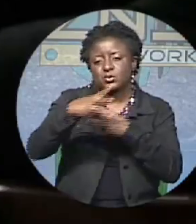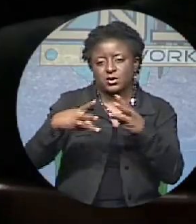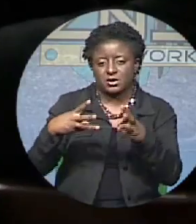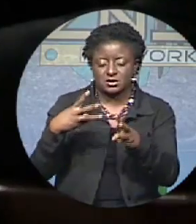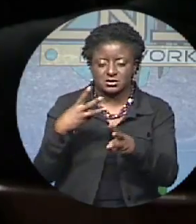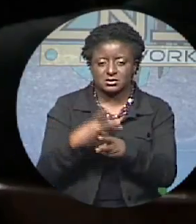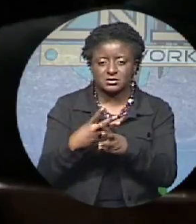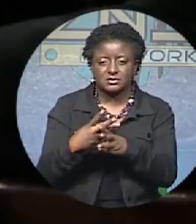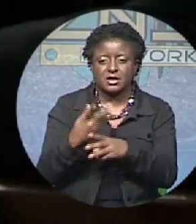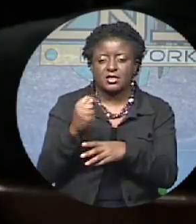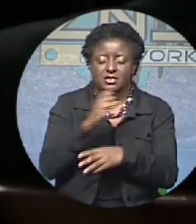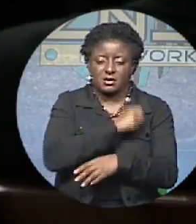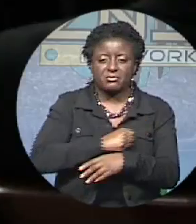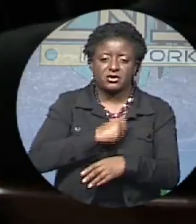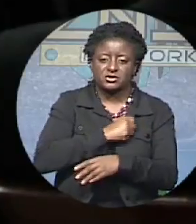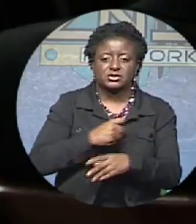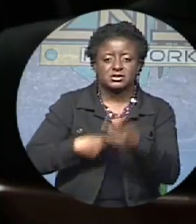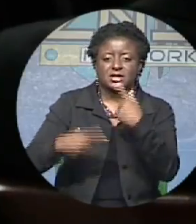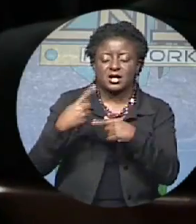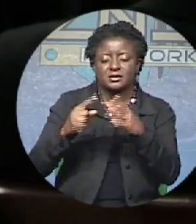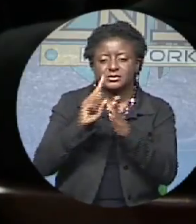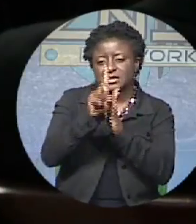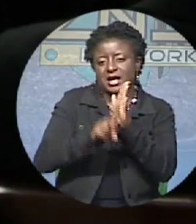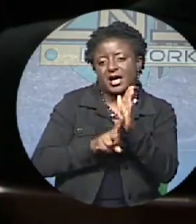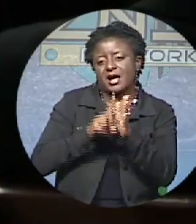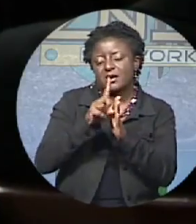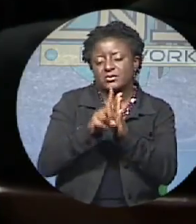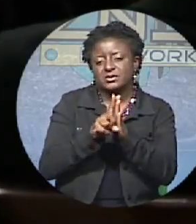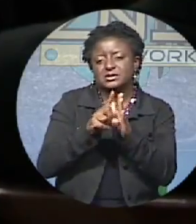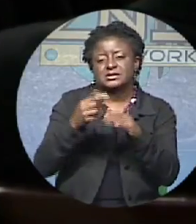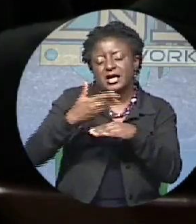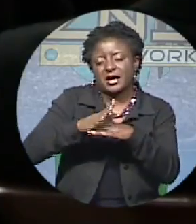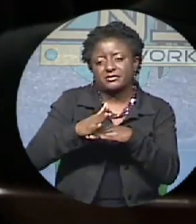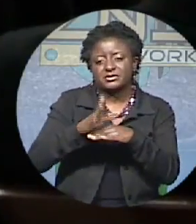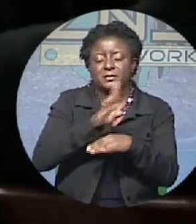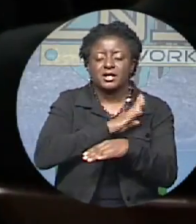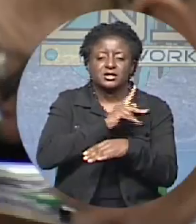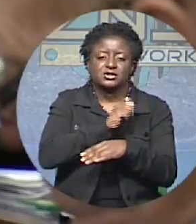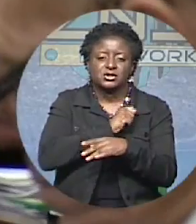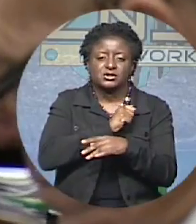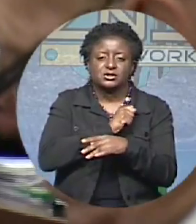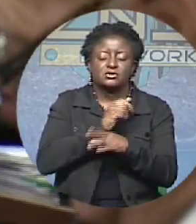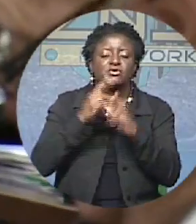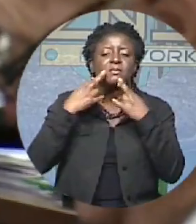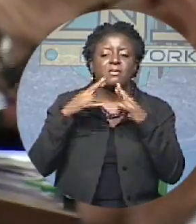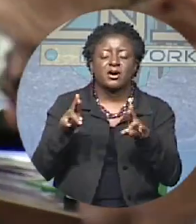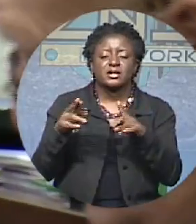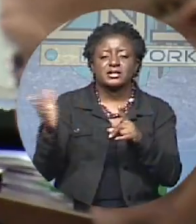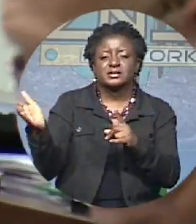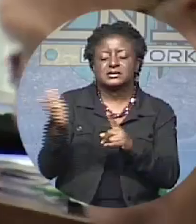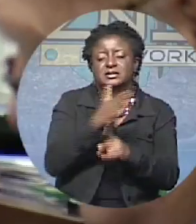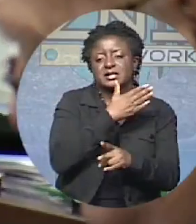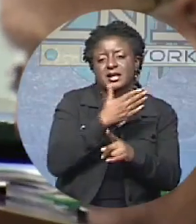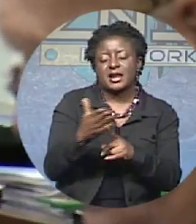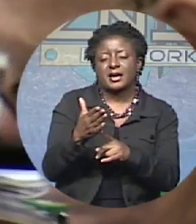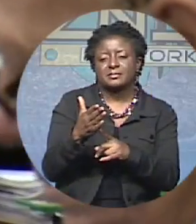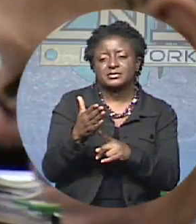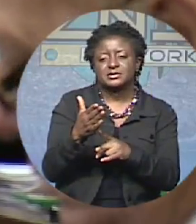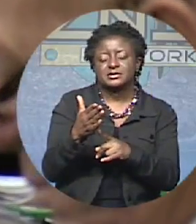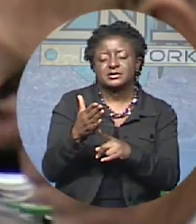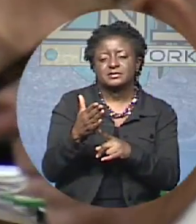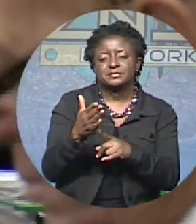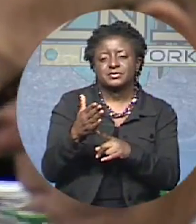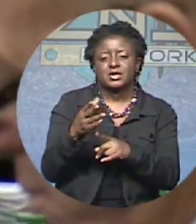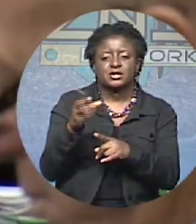large. The apology comes just hours after Butler-Turner reportedly slapped the Member of Parliament for Fort Charlotte, Dr. Andre